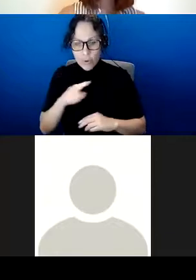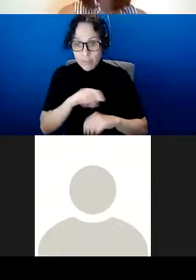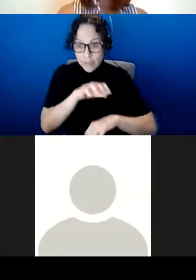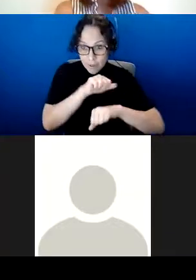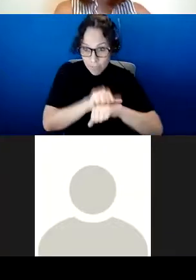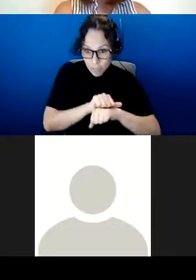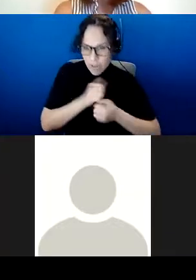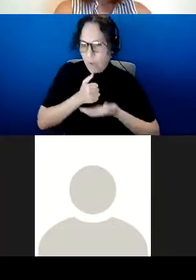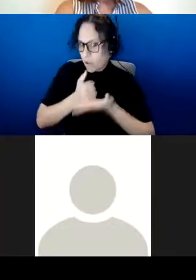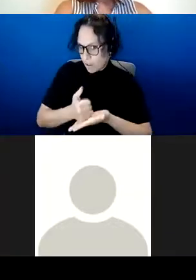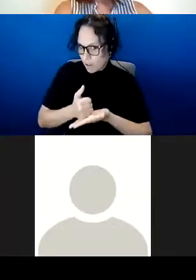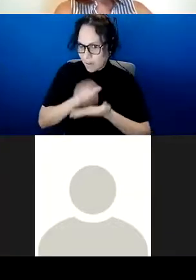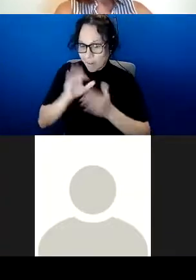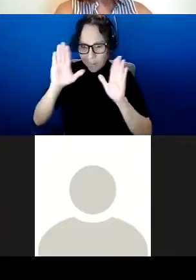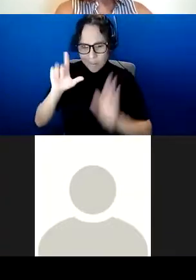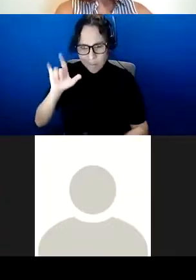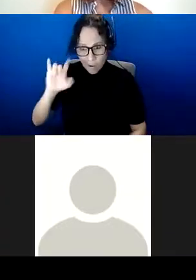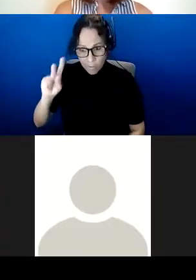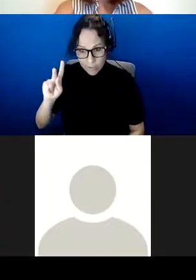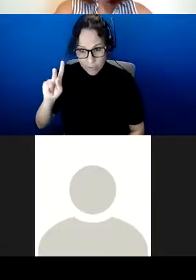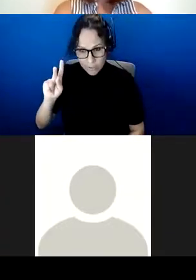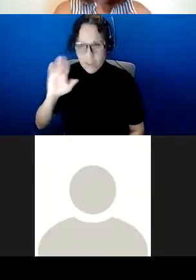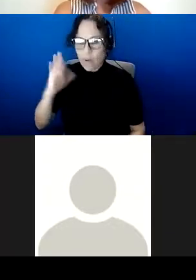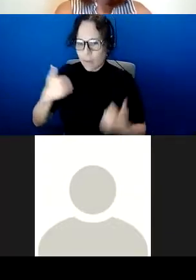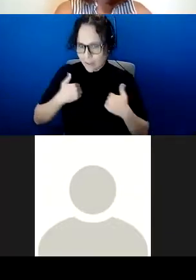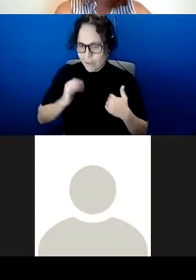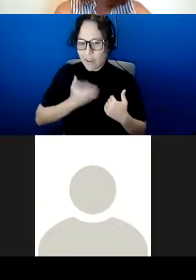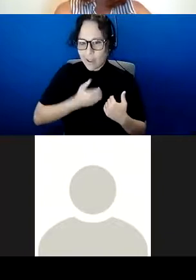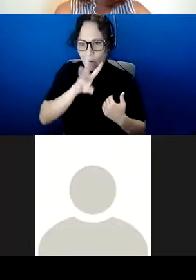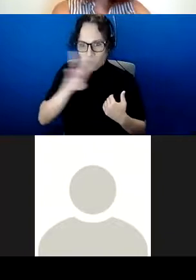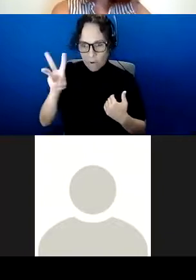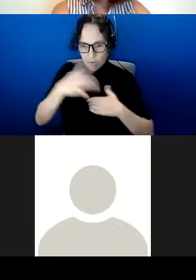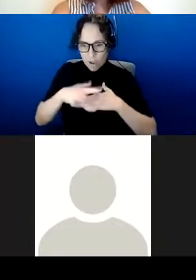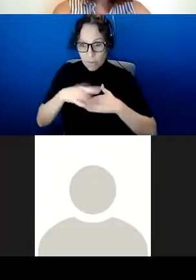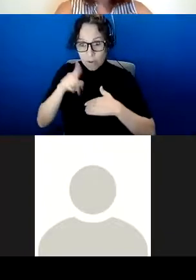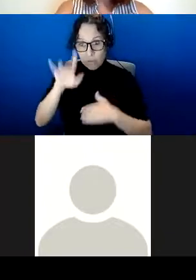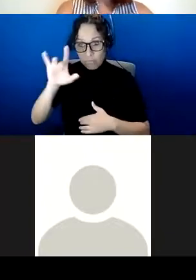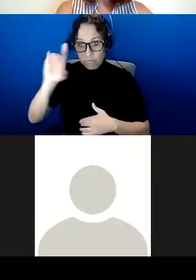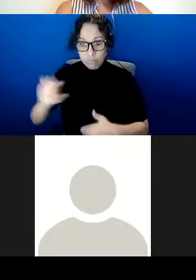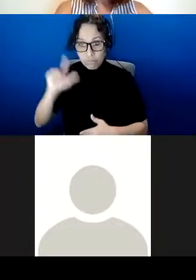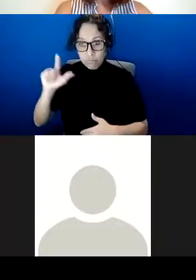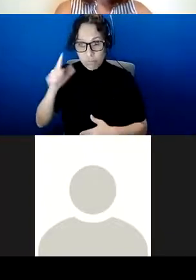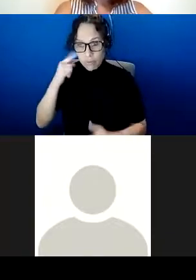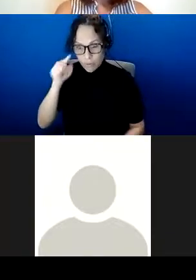This is an awesome link that we will have on our website and available for download as well for you.